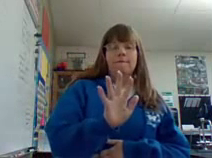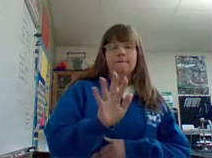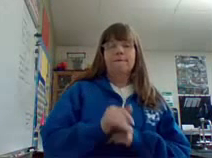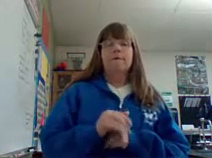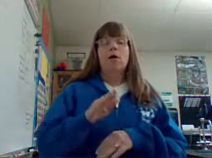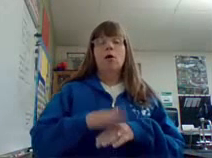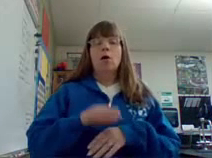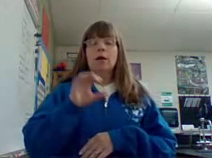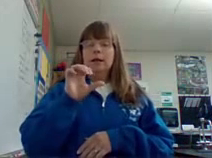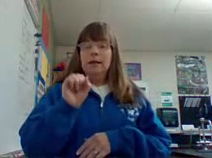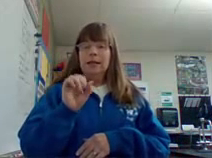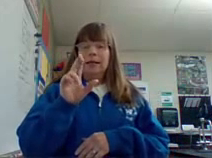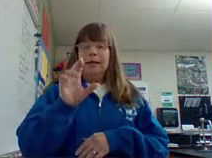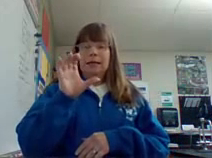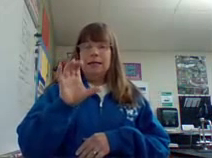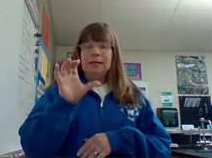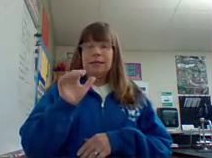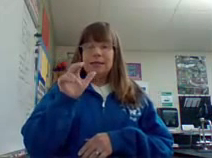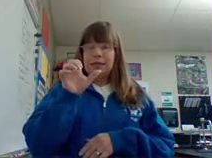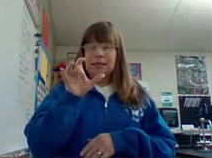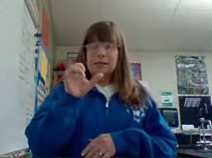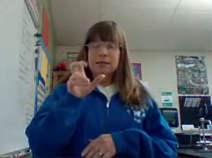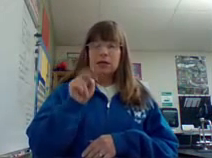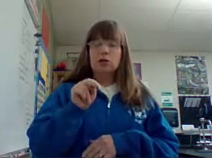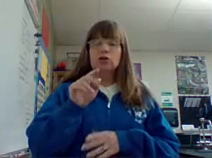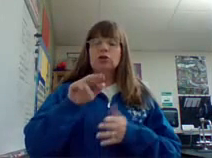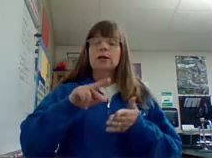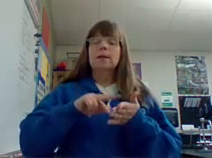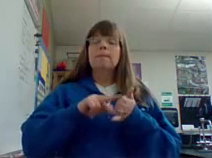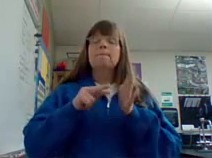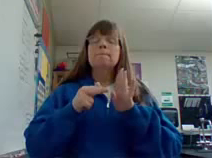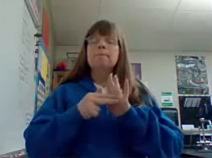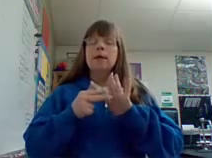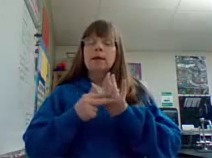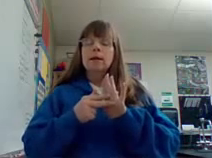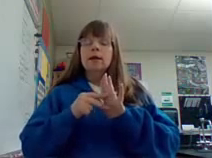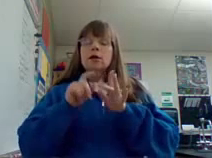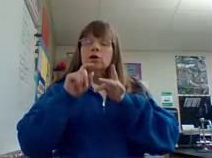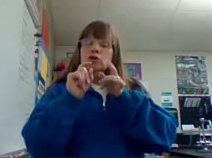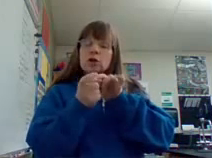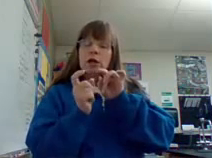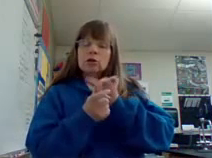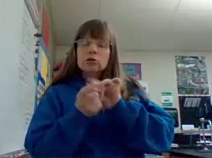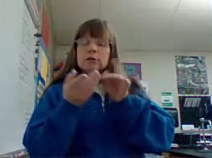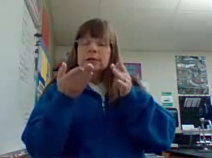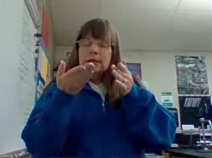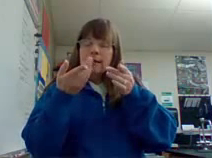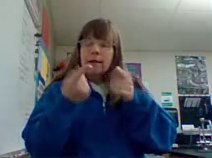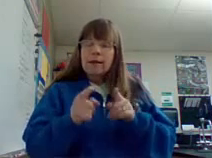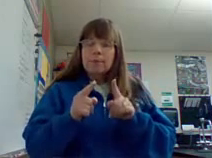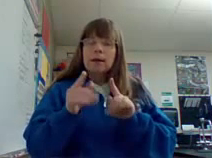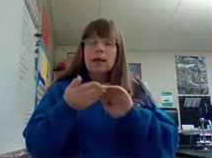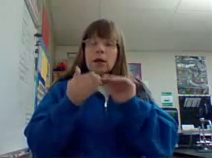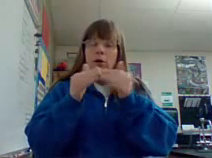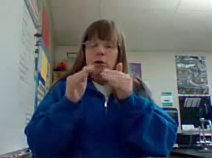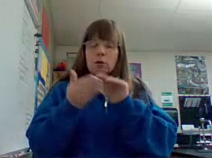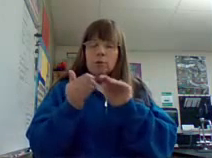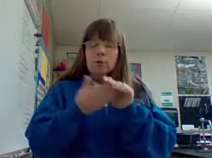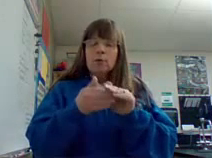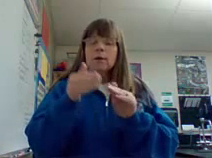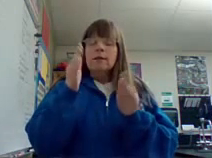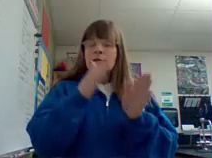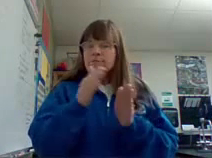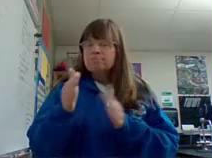on succession. And succession is a series of predictable changes that occur in a community over time. And what they're really talking about is like